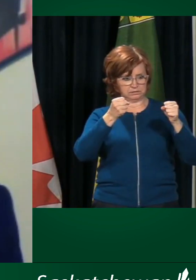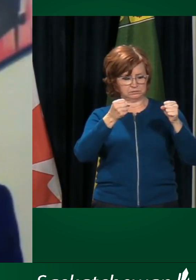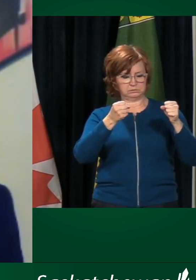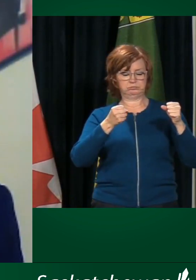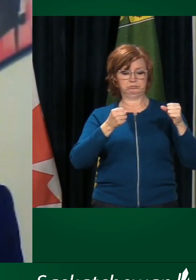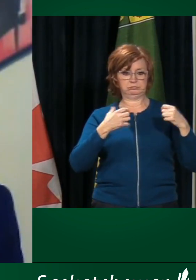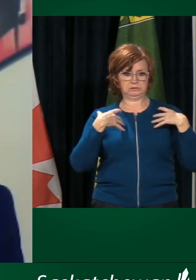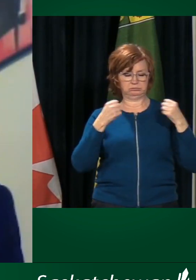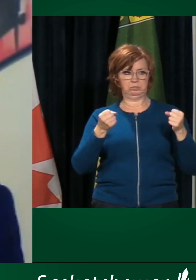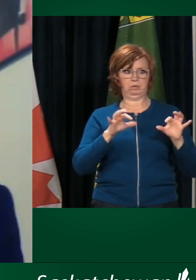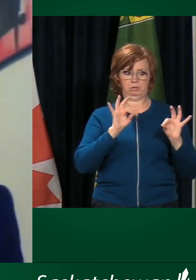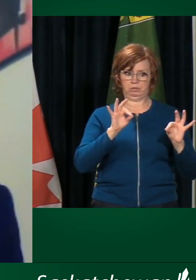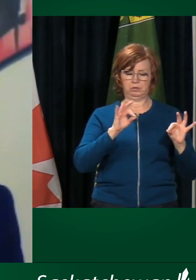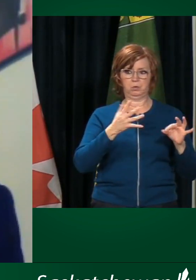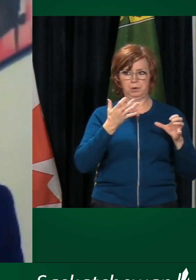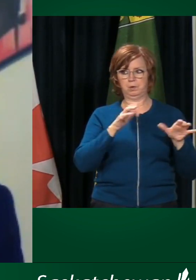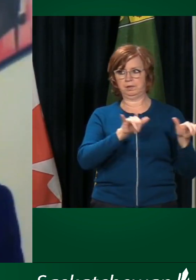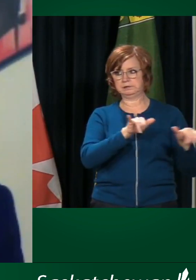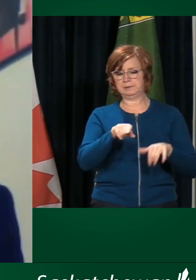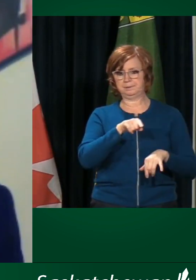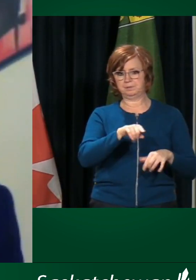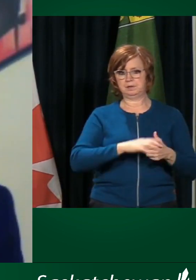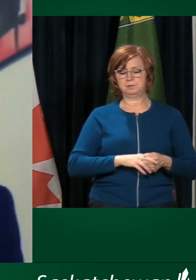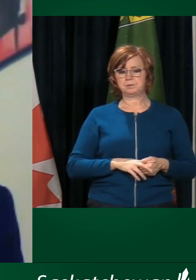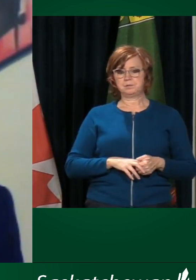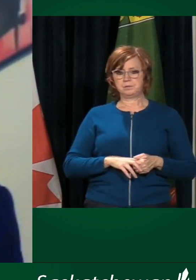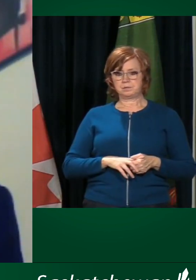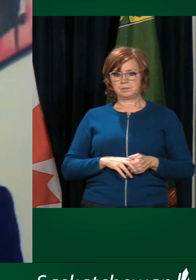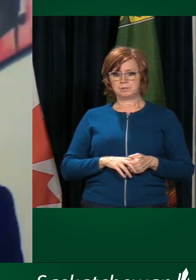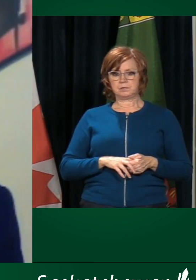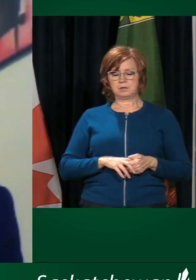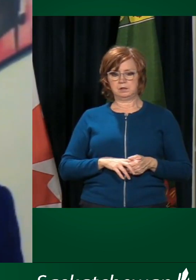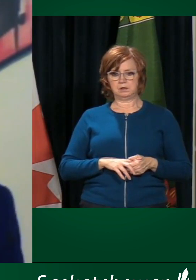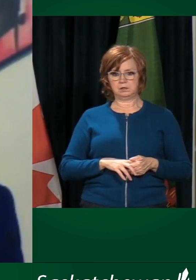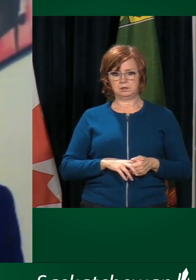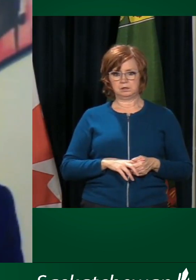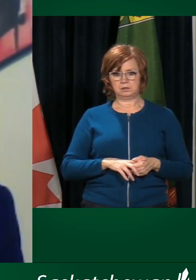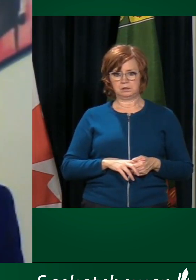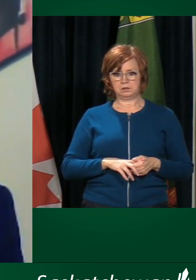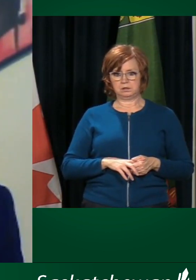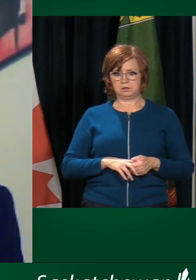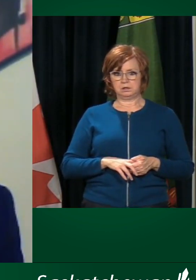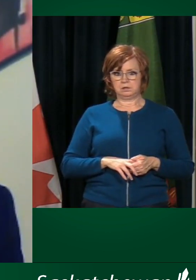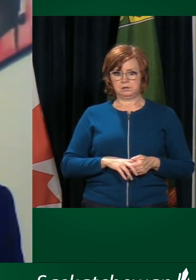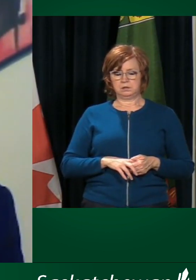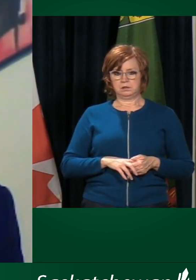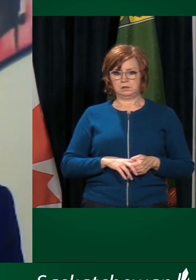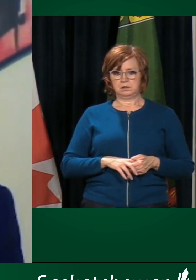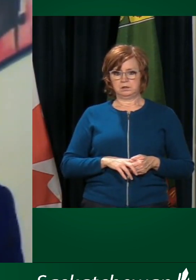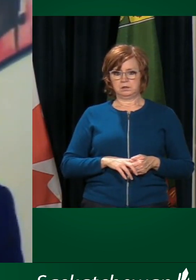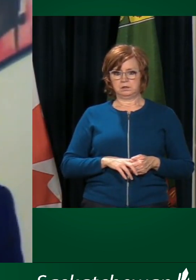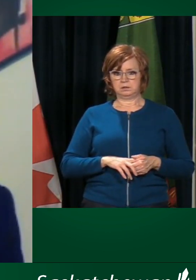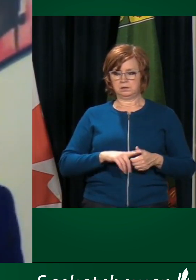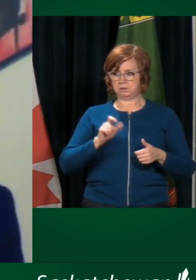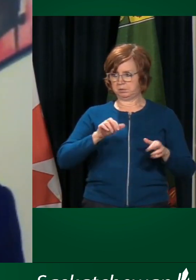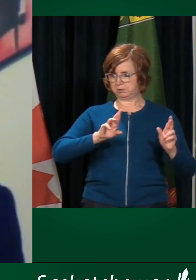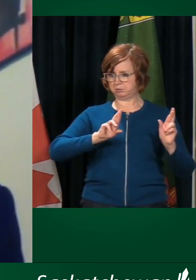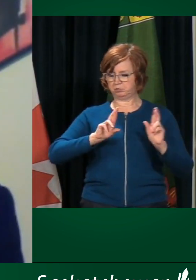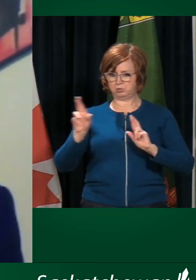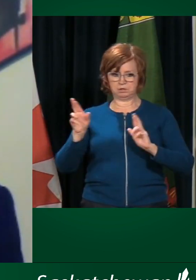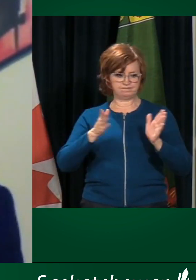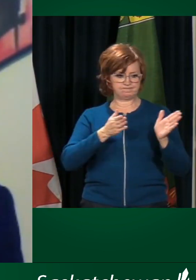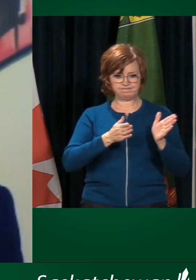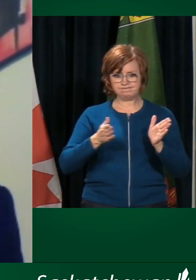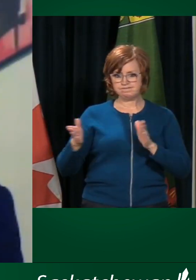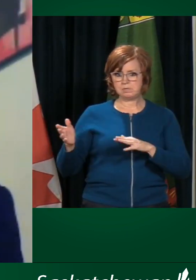stand up really quickly to respond to that. So that's what this is all about. It's about getting our system prepared to be able to respond in those